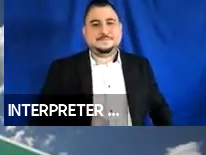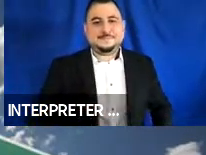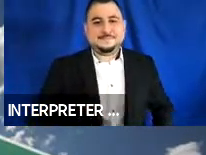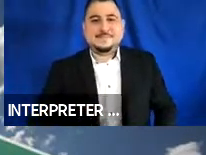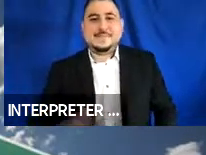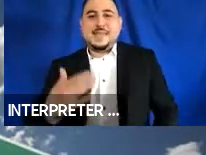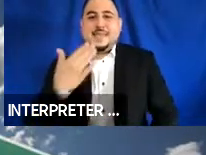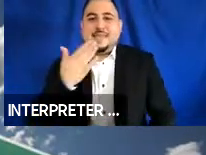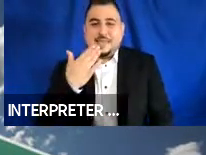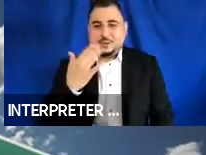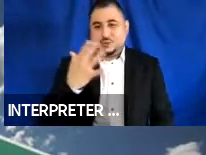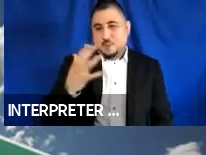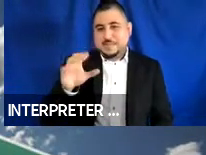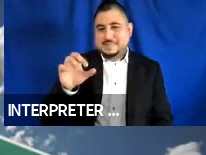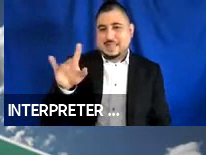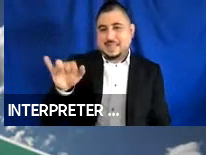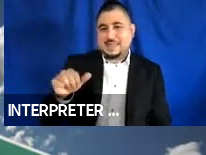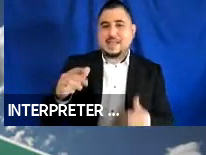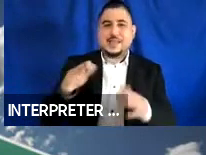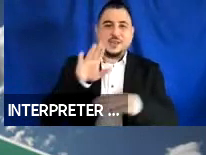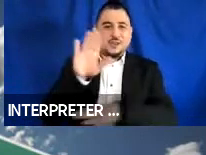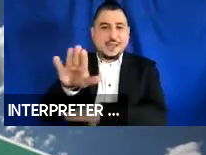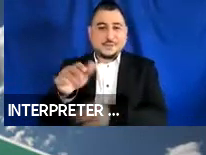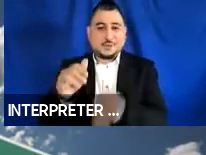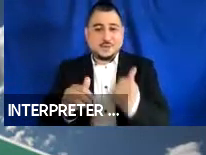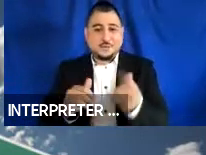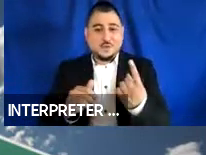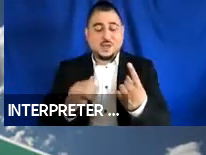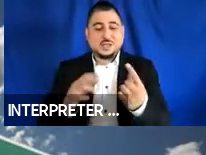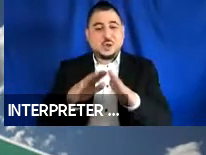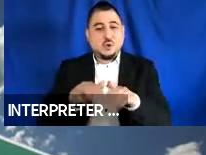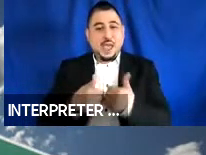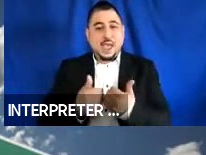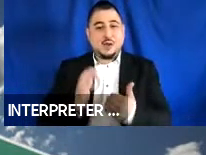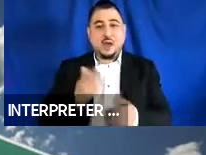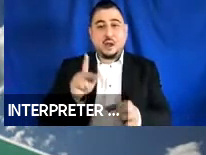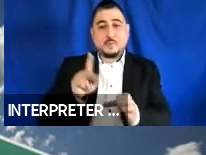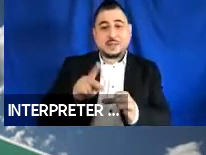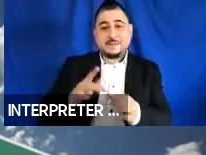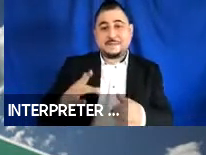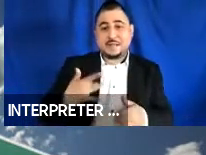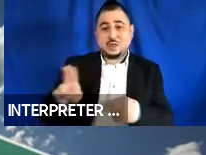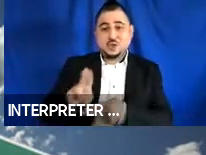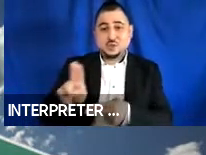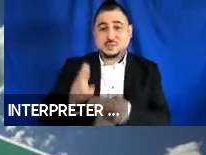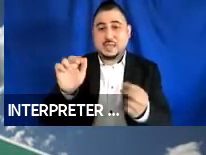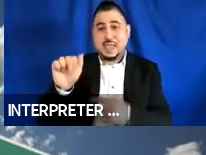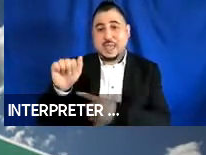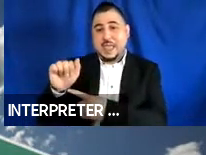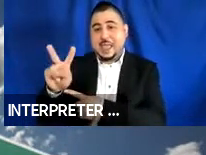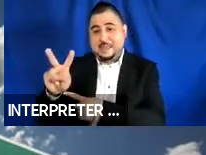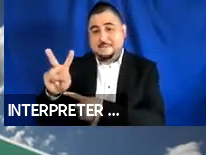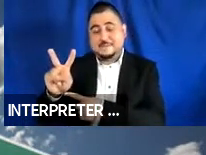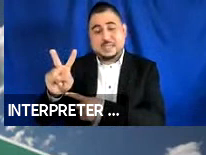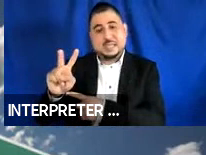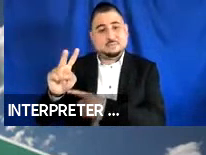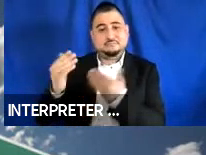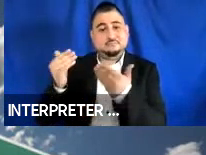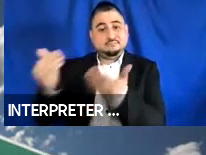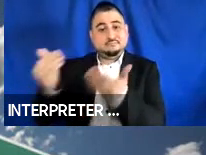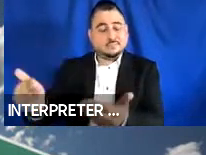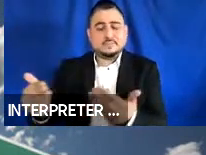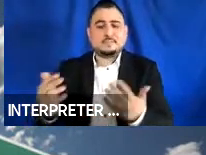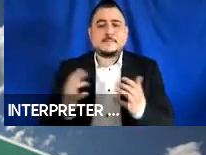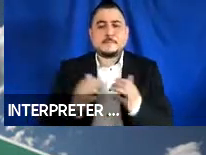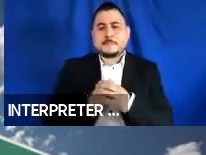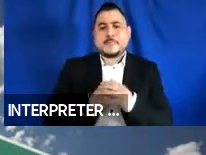Thanks so much, Cecilia, and good afternoon, everyone. So how did our participants feel about using autonomous vehicles moving forward?